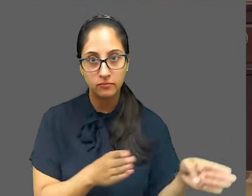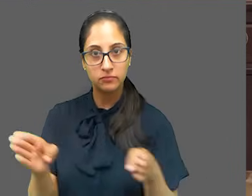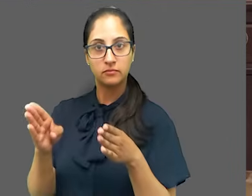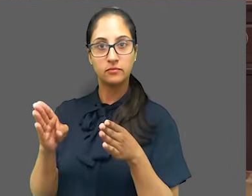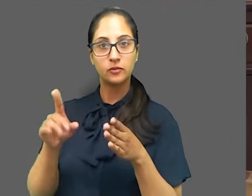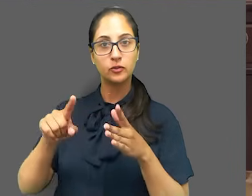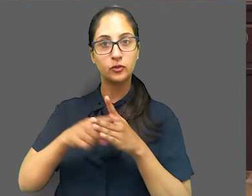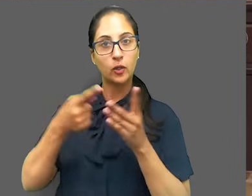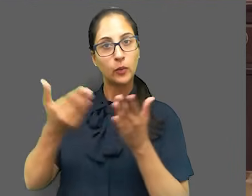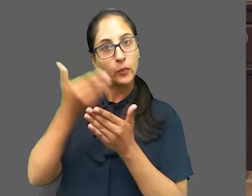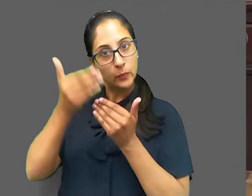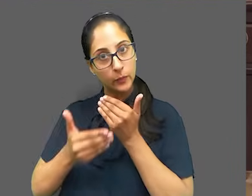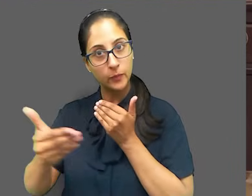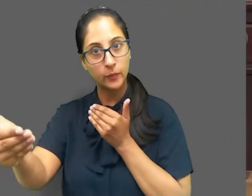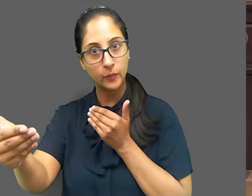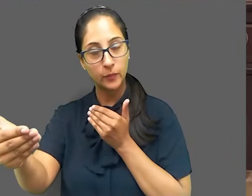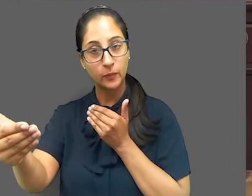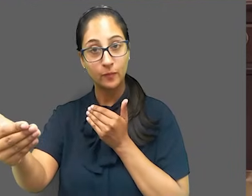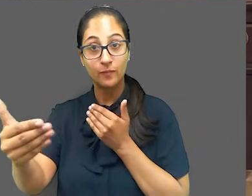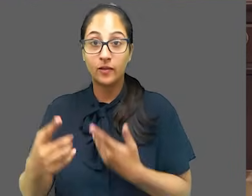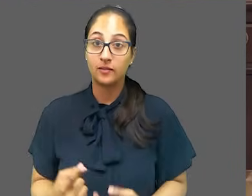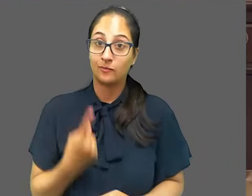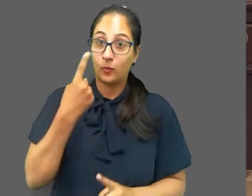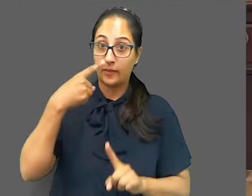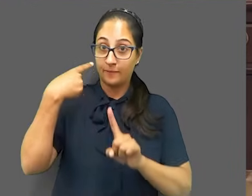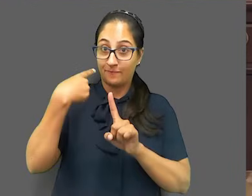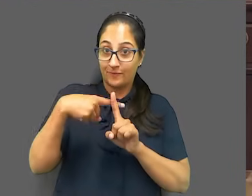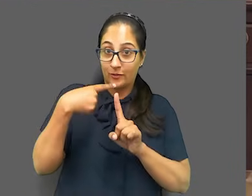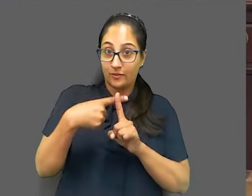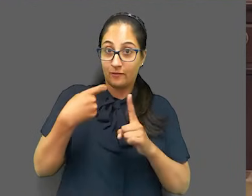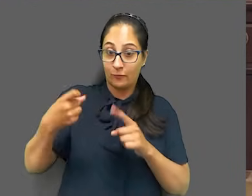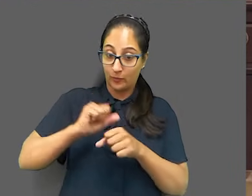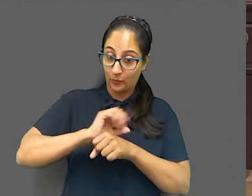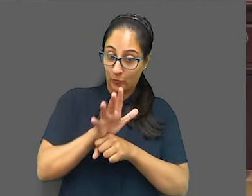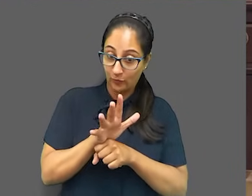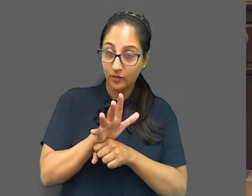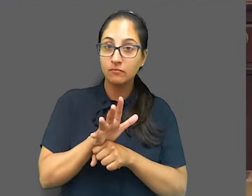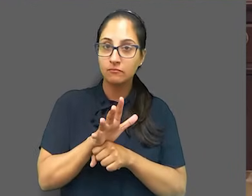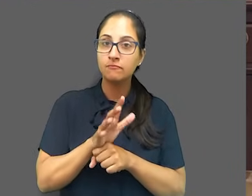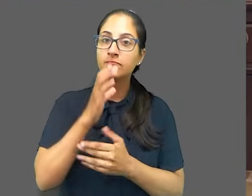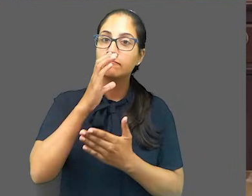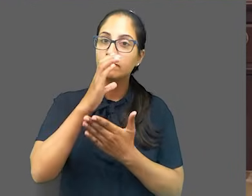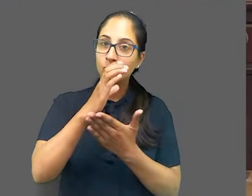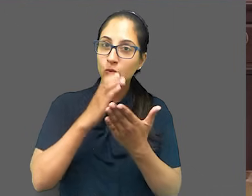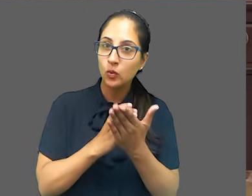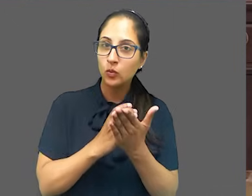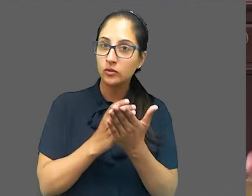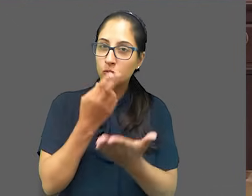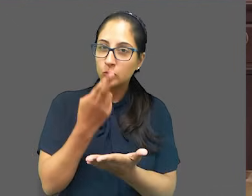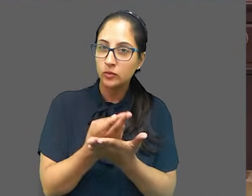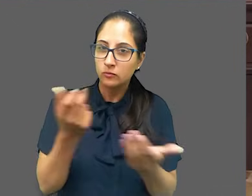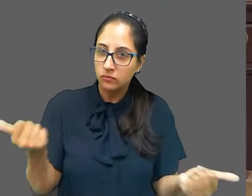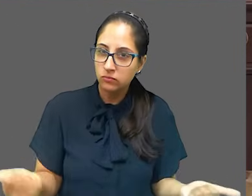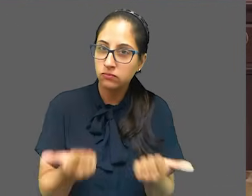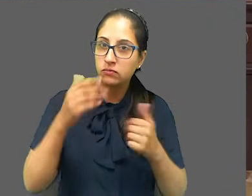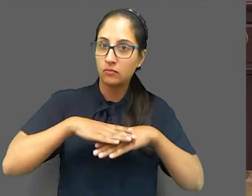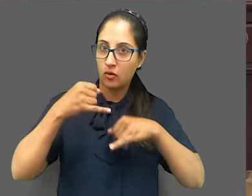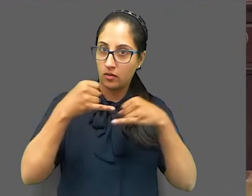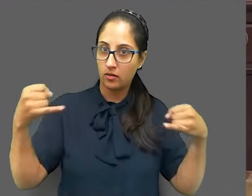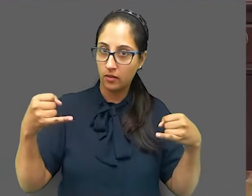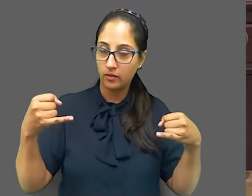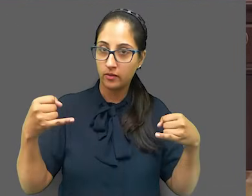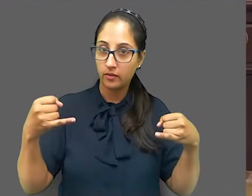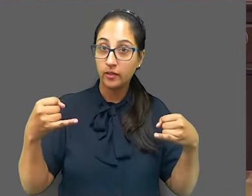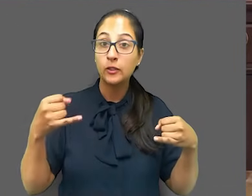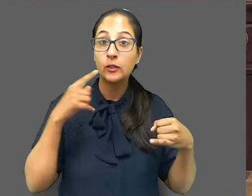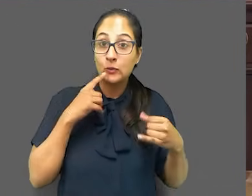pivot, and take advantage. This is the silver lining in this pandemic. Think things